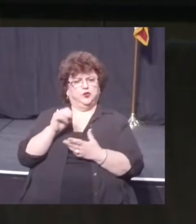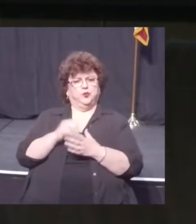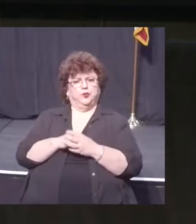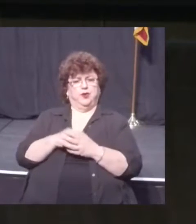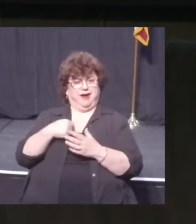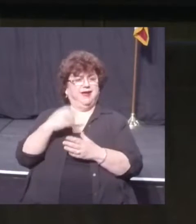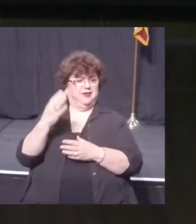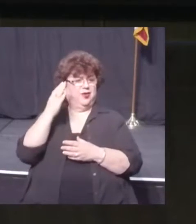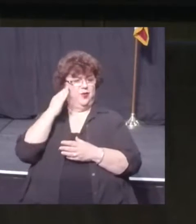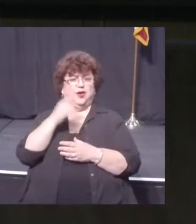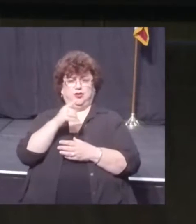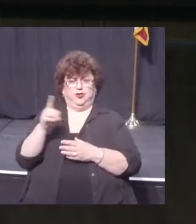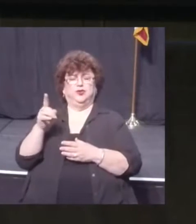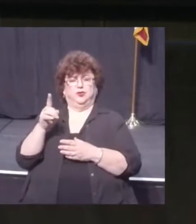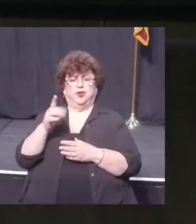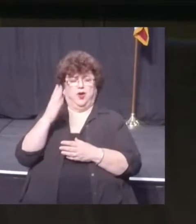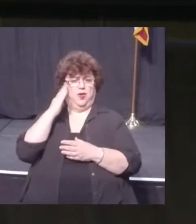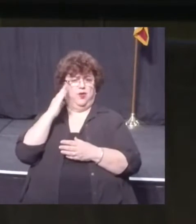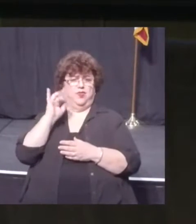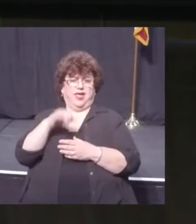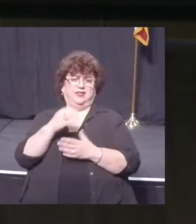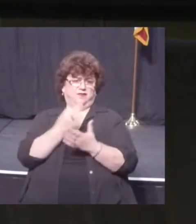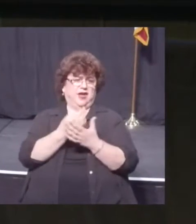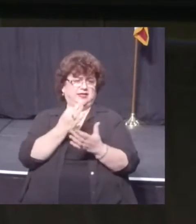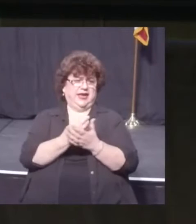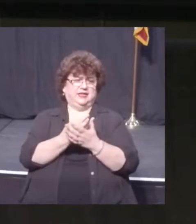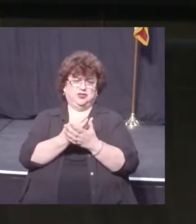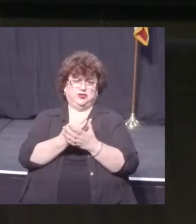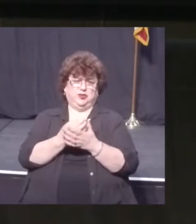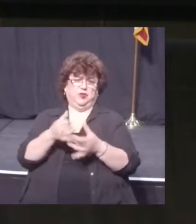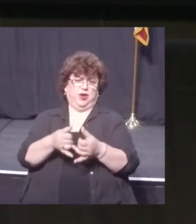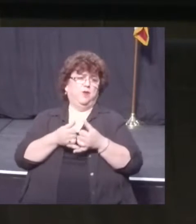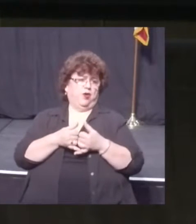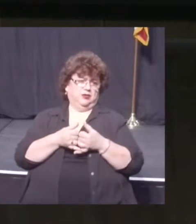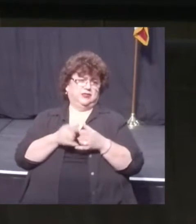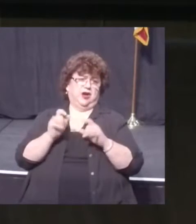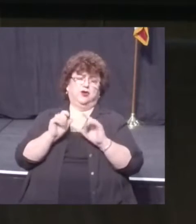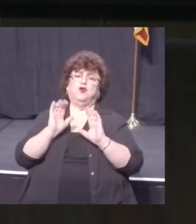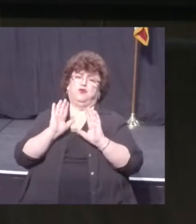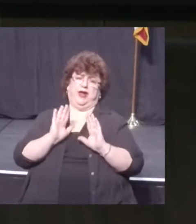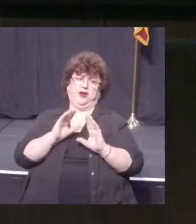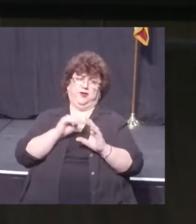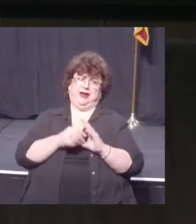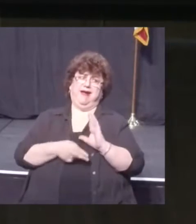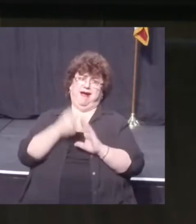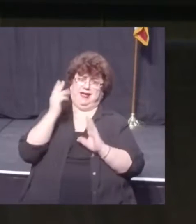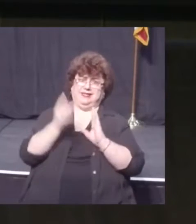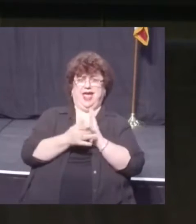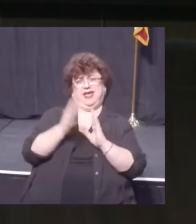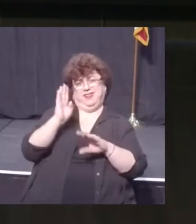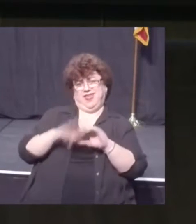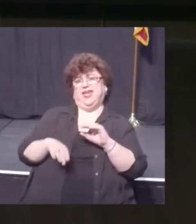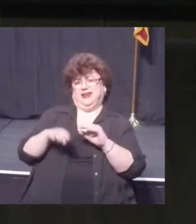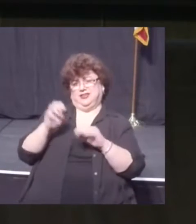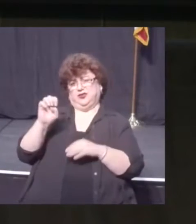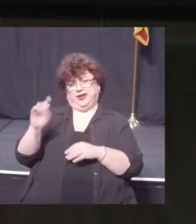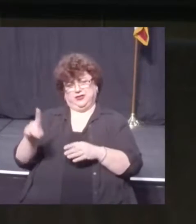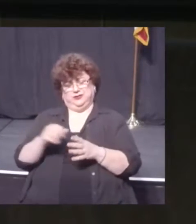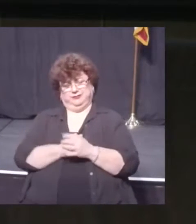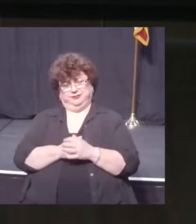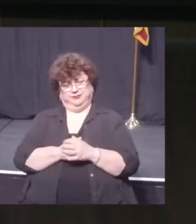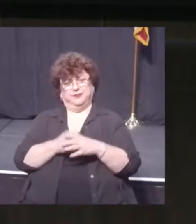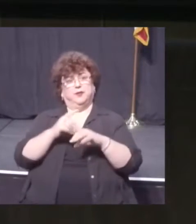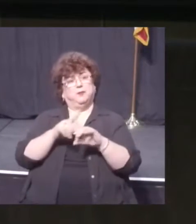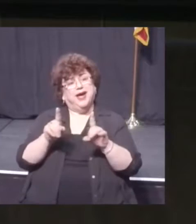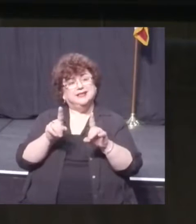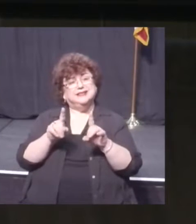and you surely know, that the financial rewards are greater in high tech than in higher ed. Yet